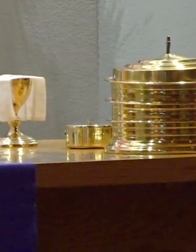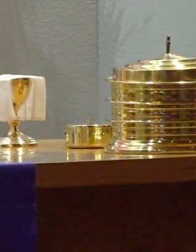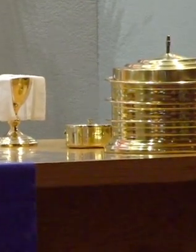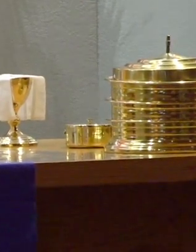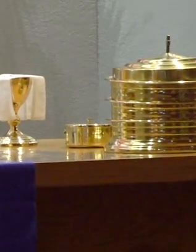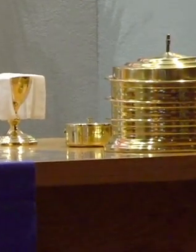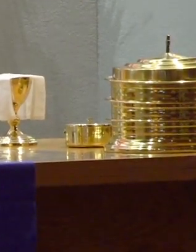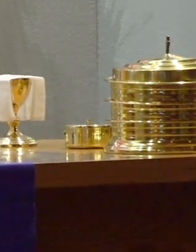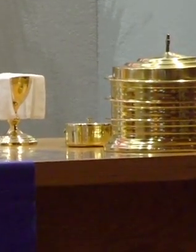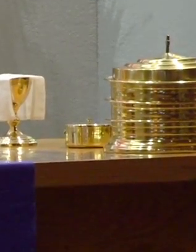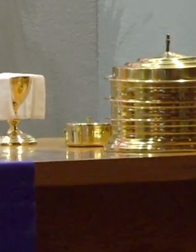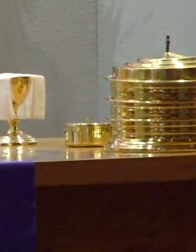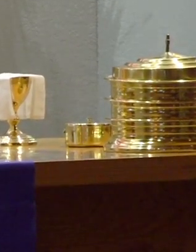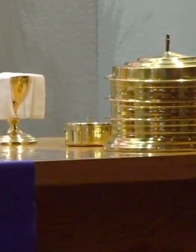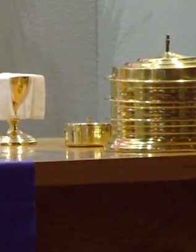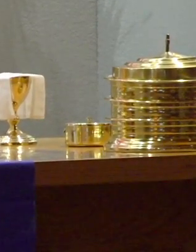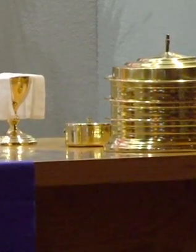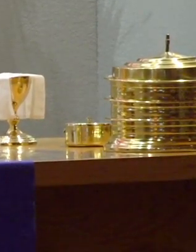Let us rise for prayer.